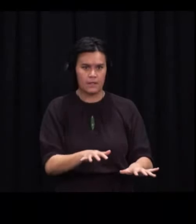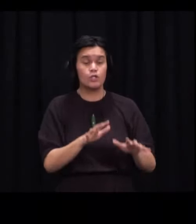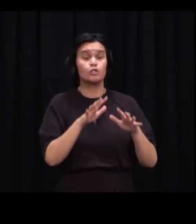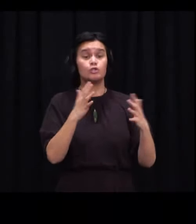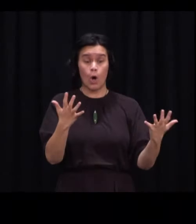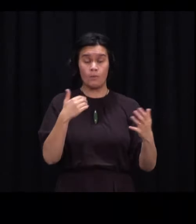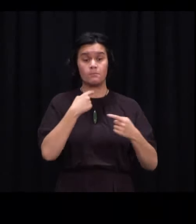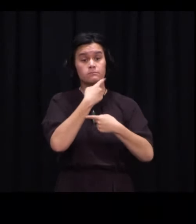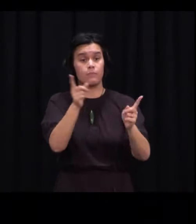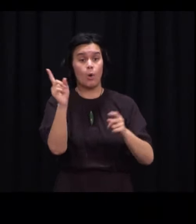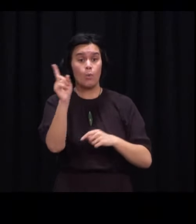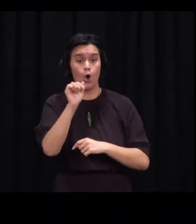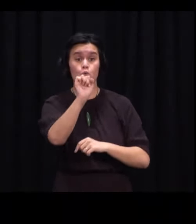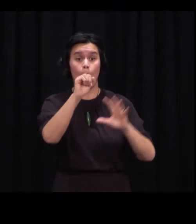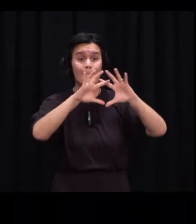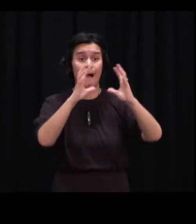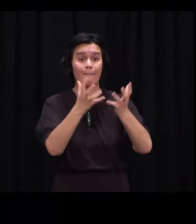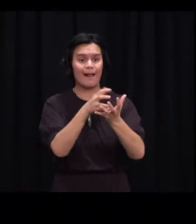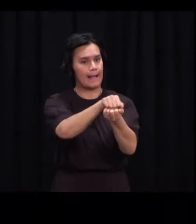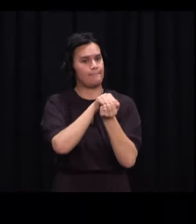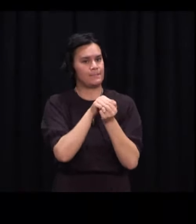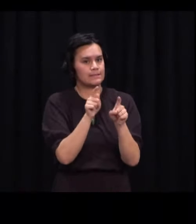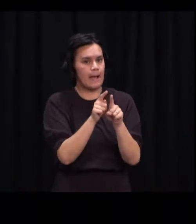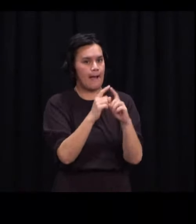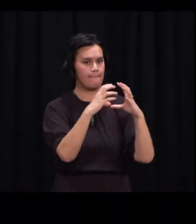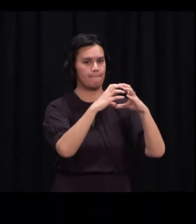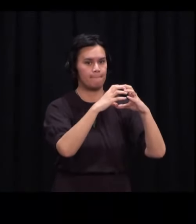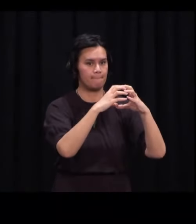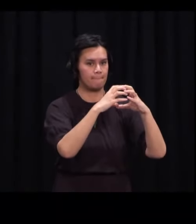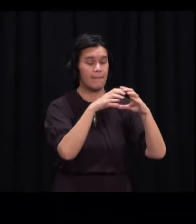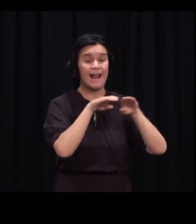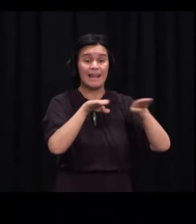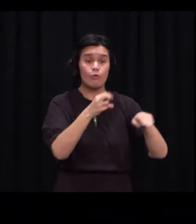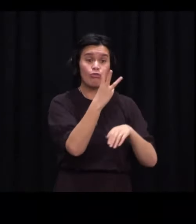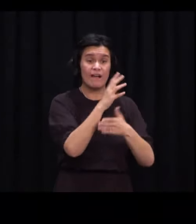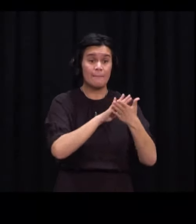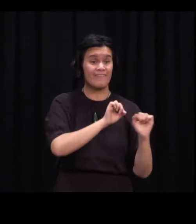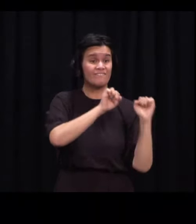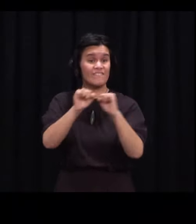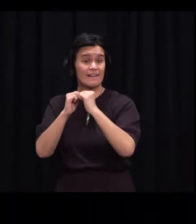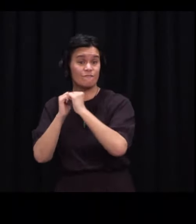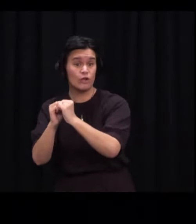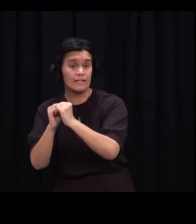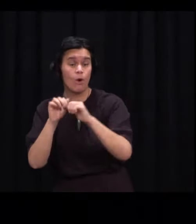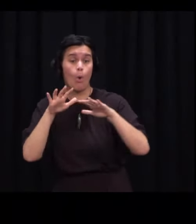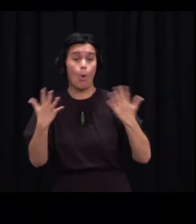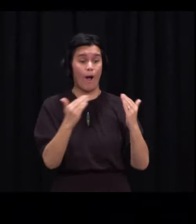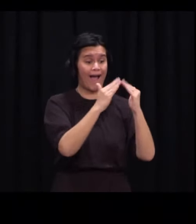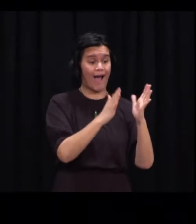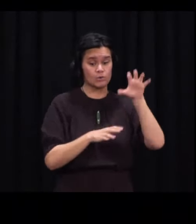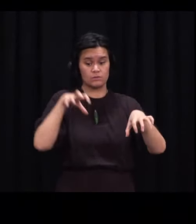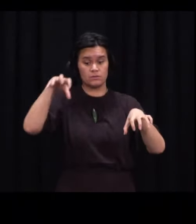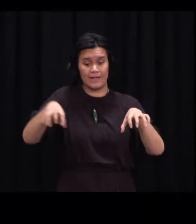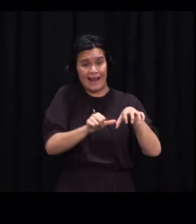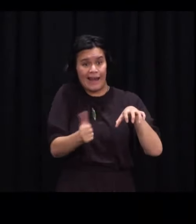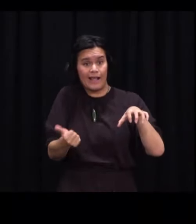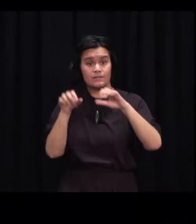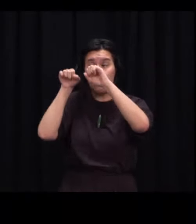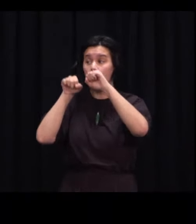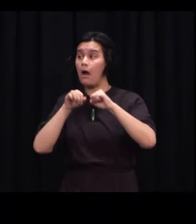Your bubbles remain. You are not allowed to visit friends or neighbours at level 3. You shouldn't join